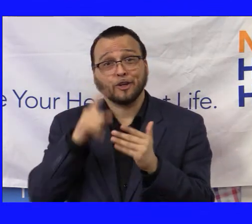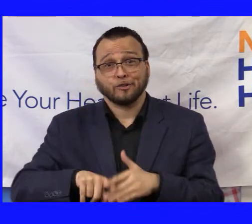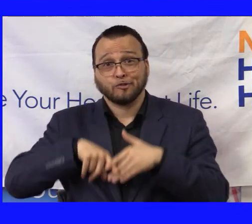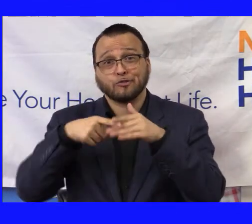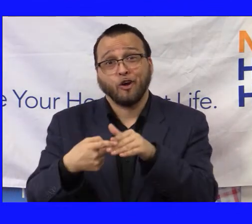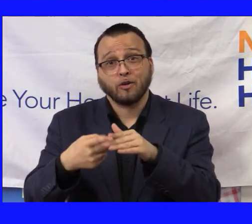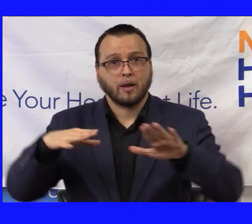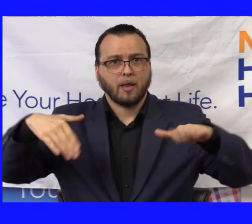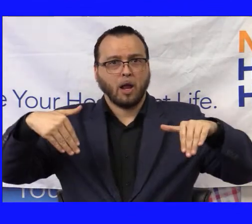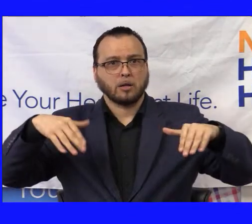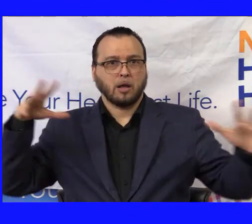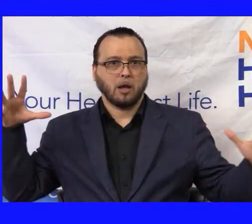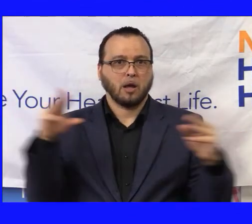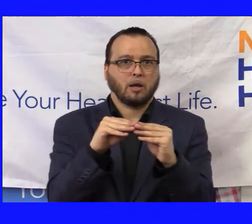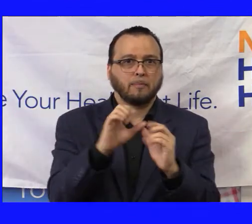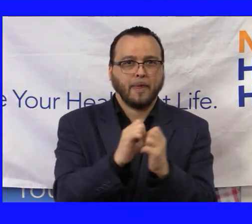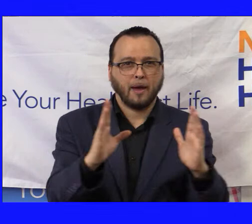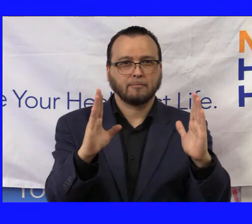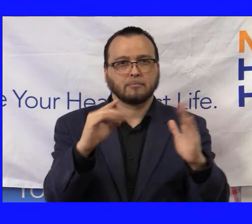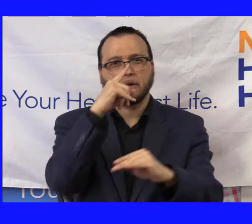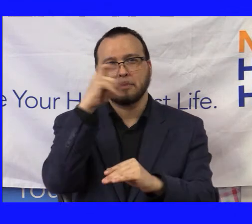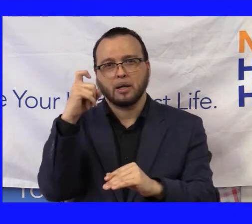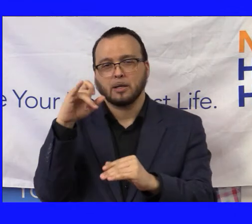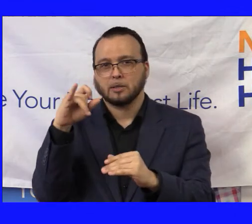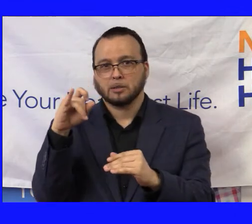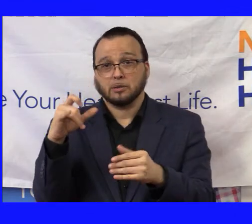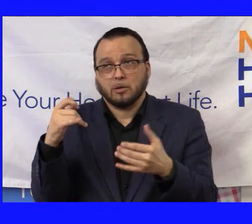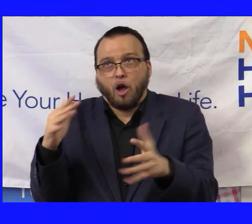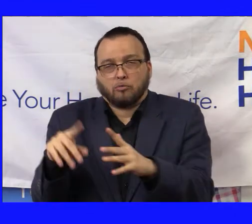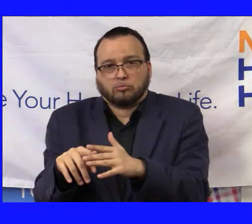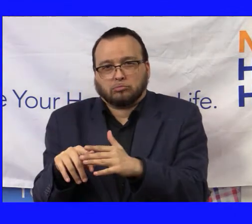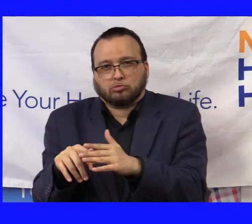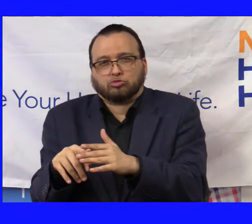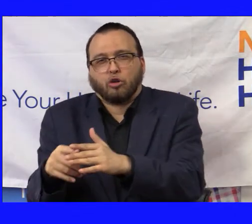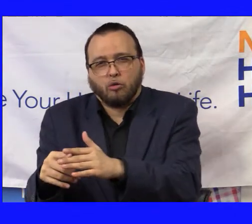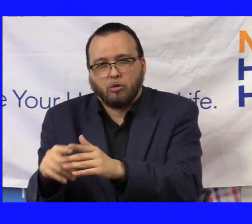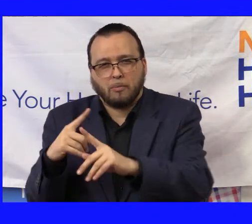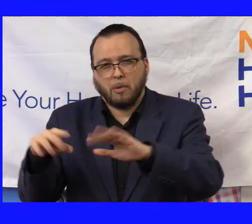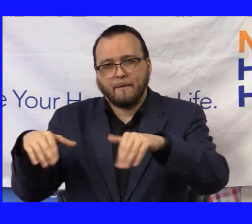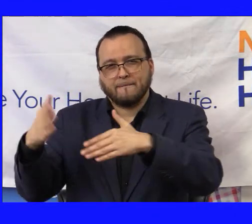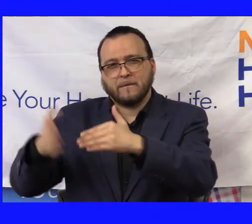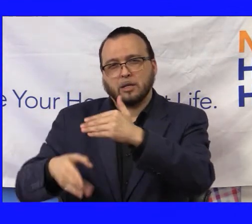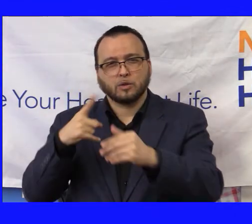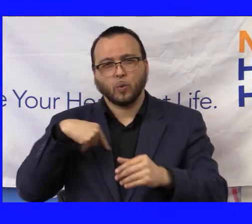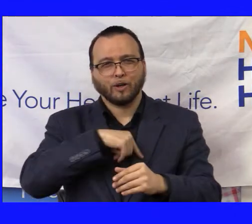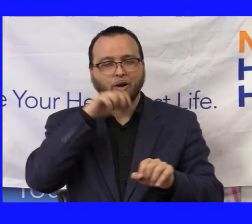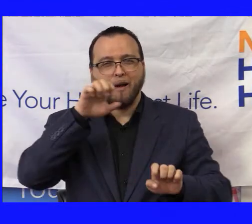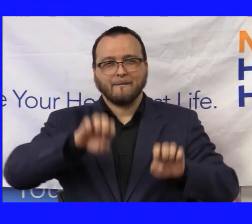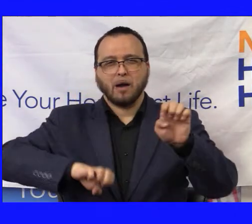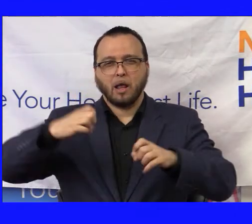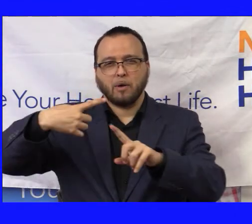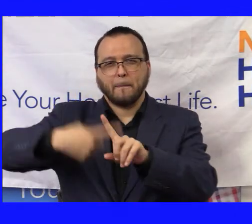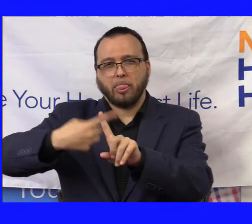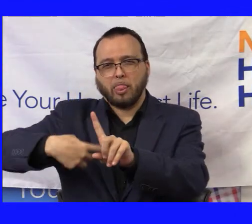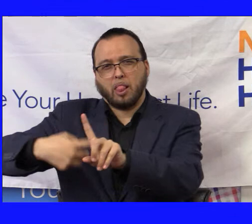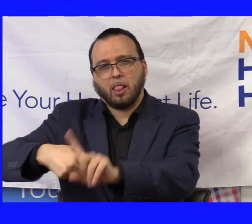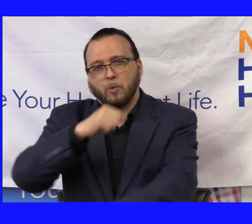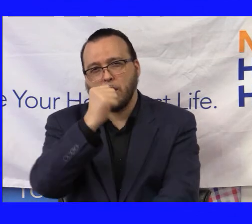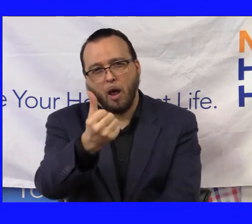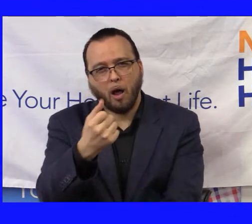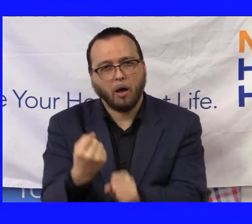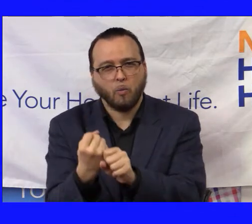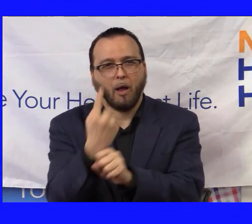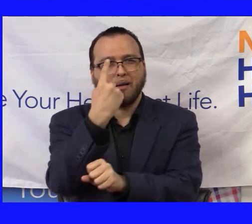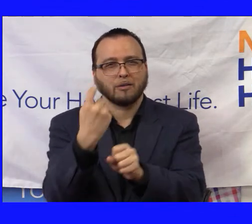that aren't in that 6 because it's underway. So, you know, we're not evaluating every month. We're evaluating, you know, once